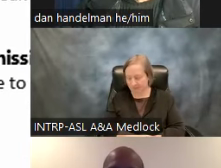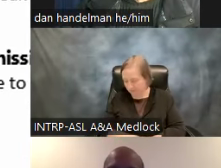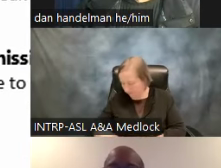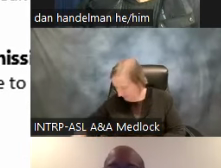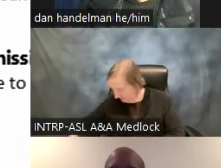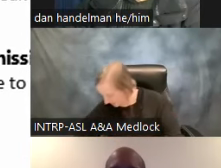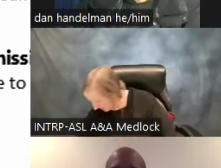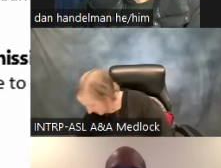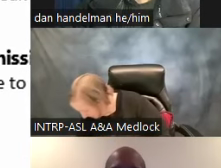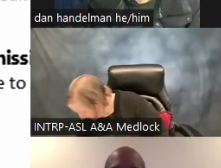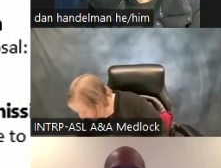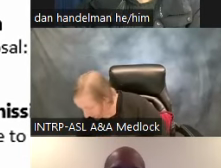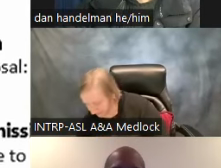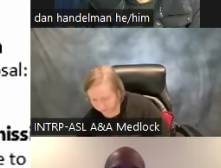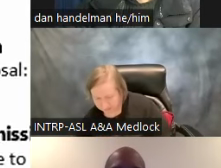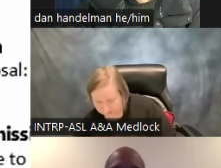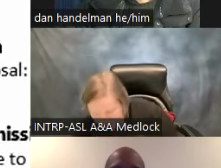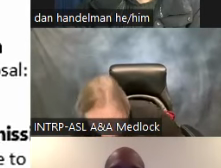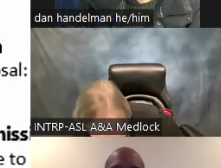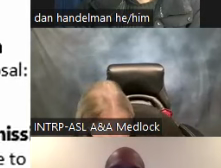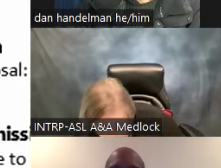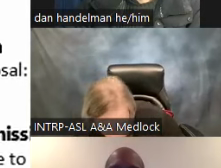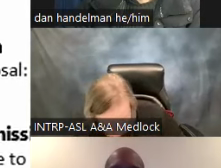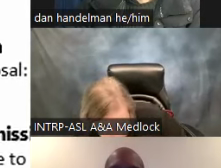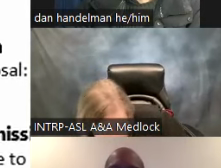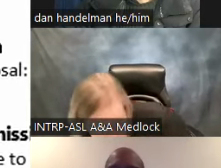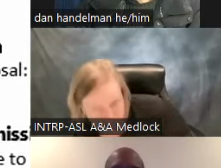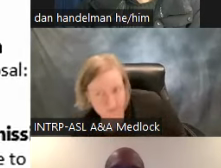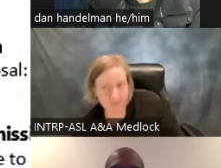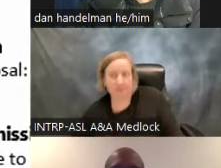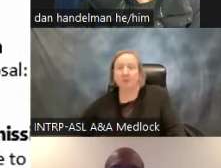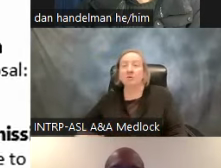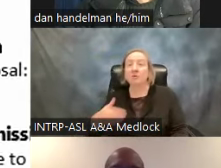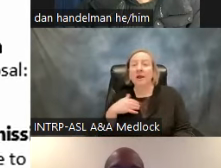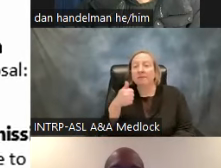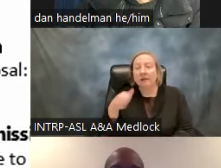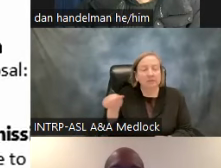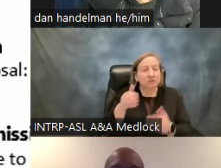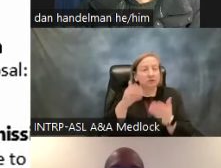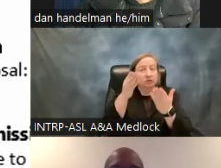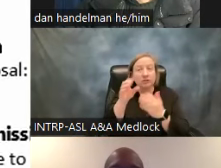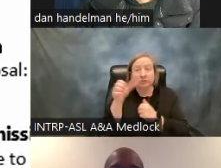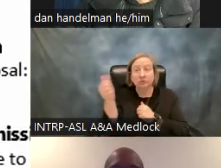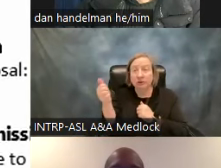Do you have any suggestions besides this? No?